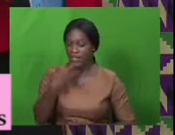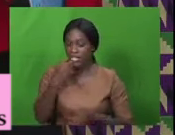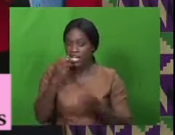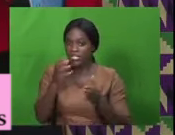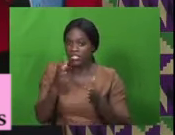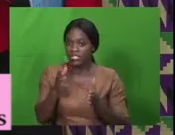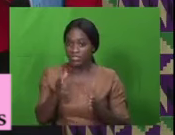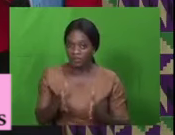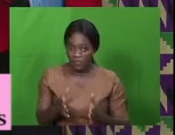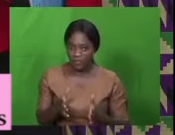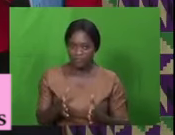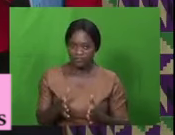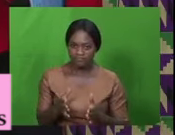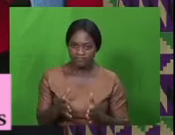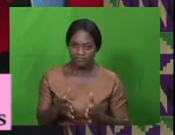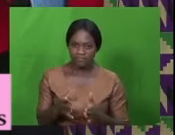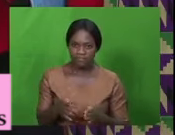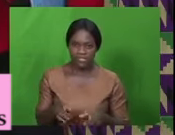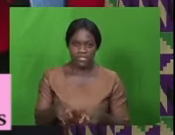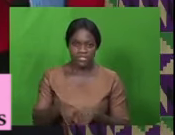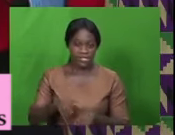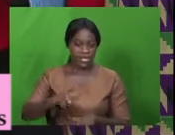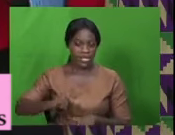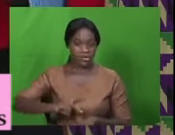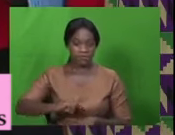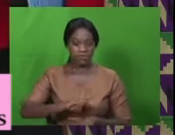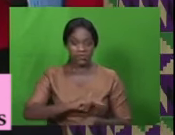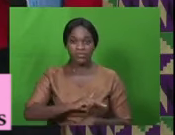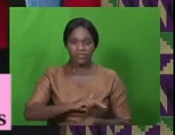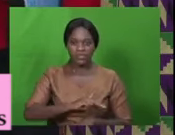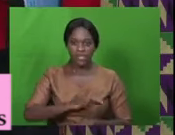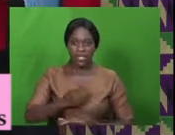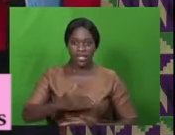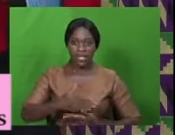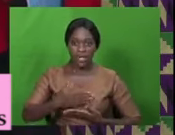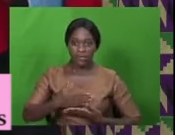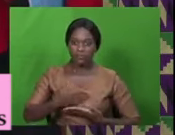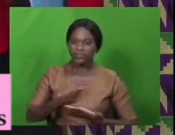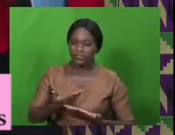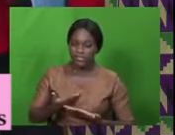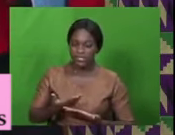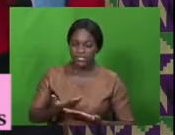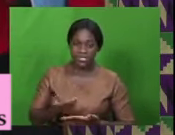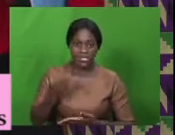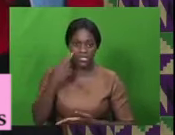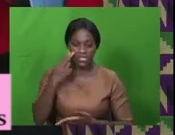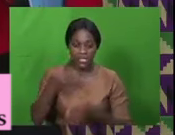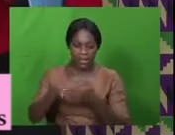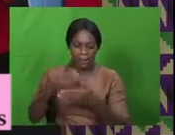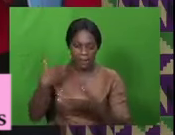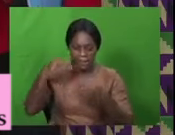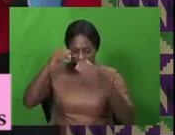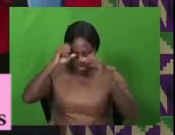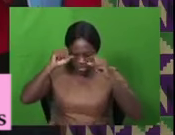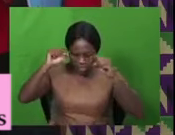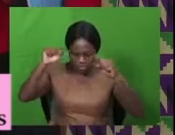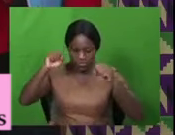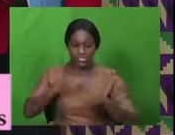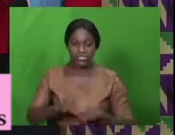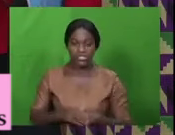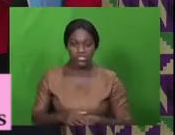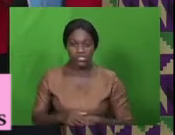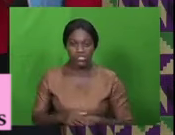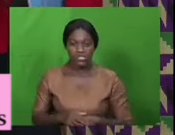also duly honored by the welcome attendance of the former Presidents of the Republic, Their Excellencies